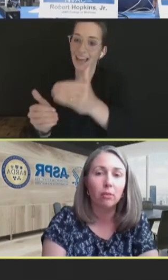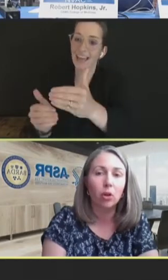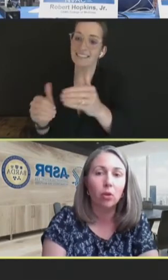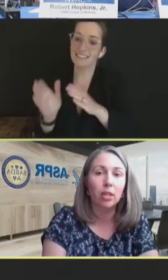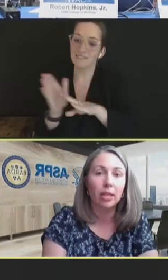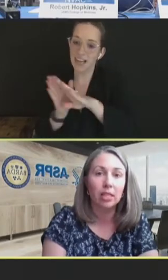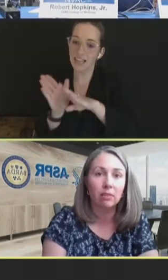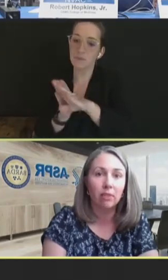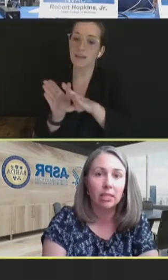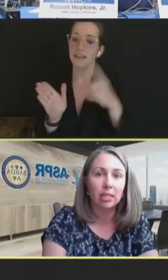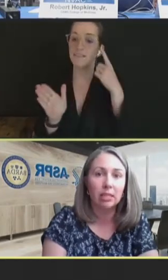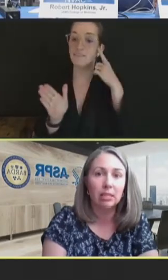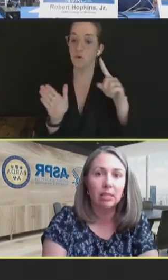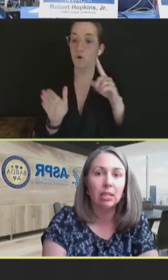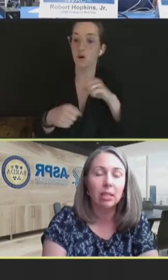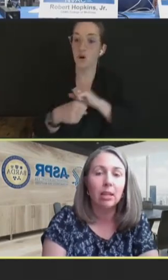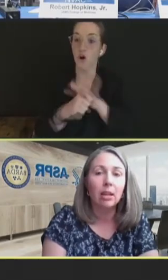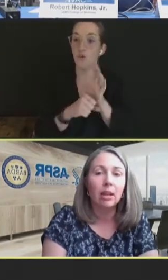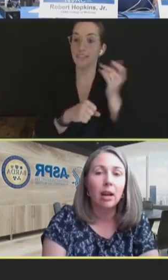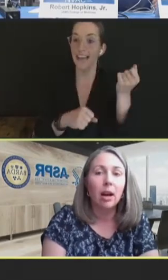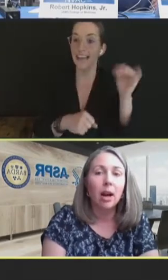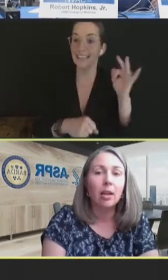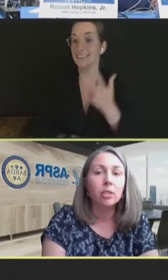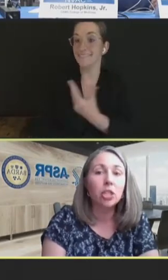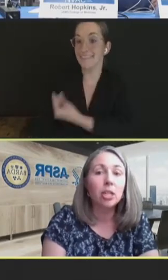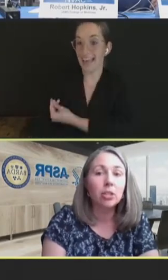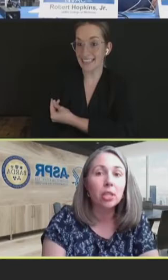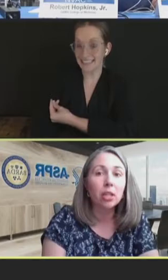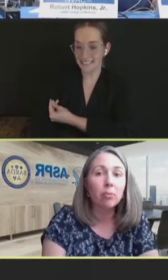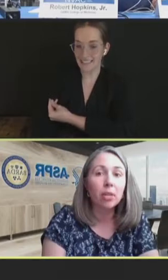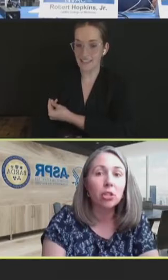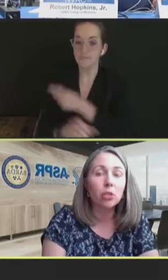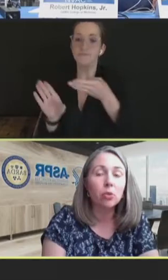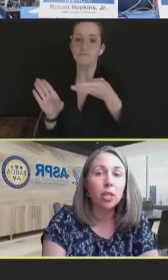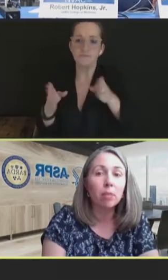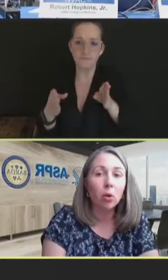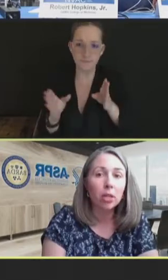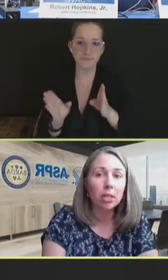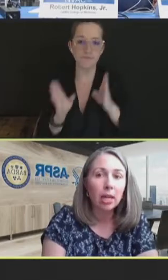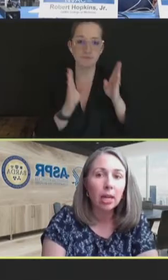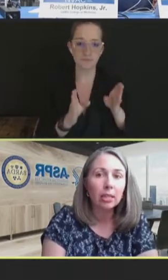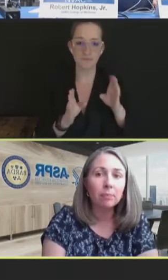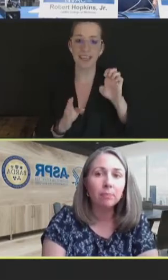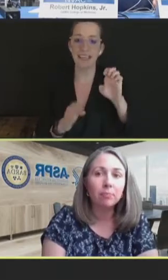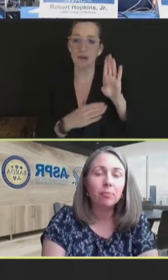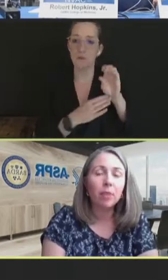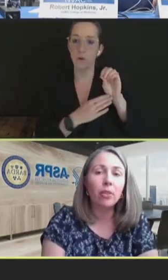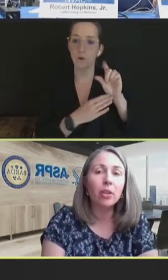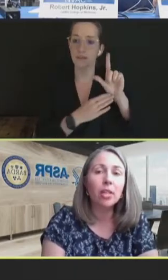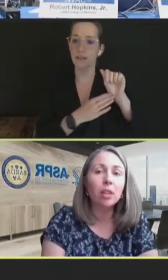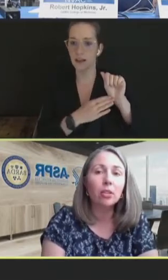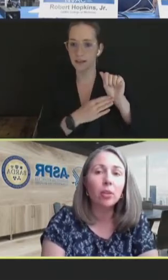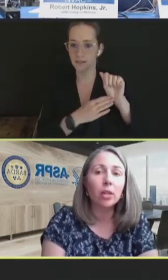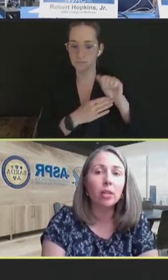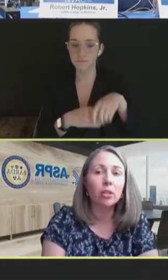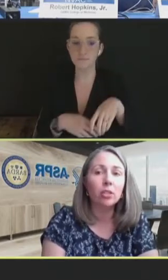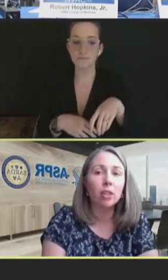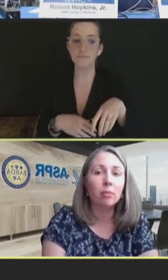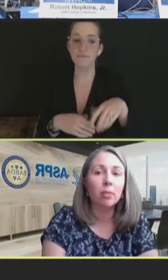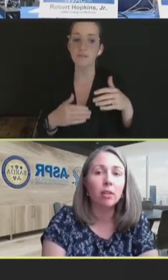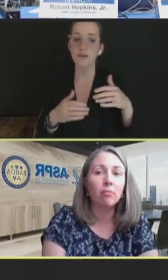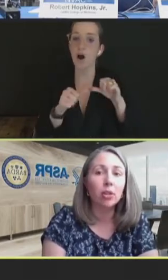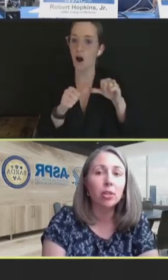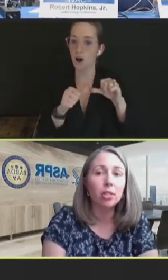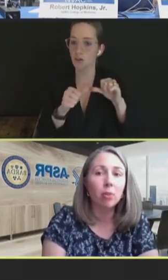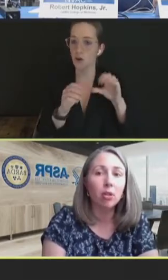procurement of COVID-19 vaccines. Switching gears a little bit to the Ebola side, there is ongoing clinical